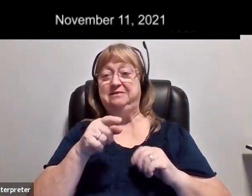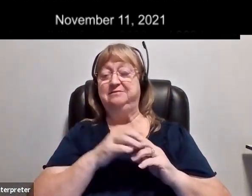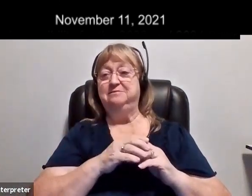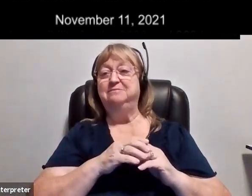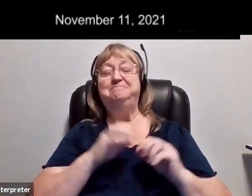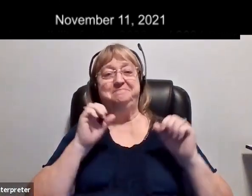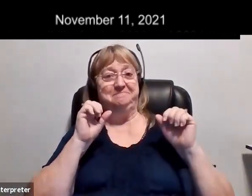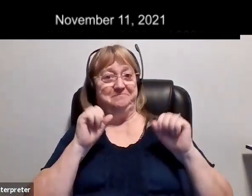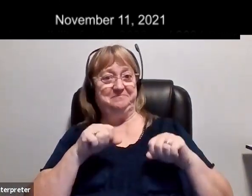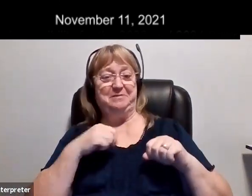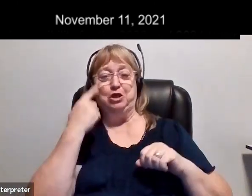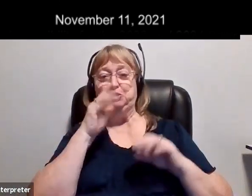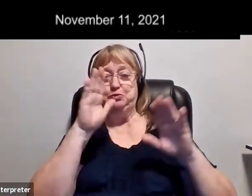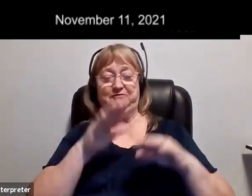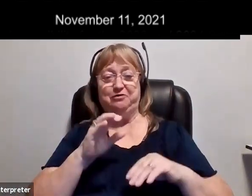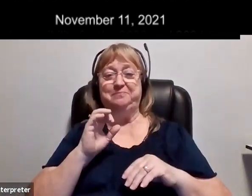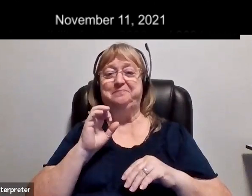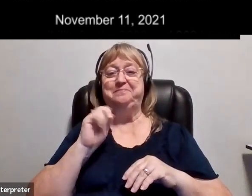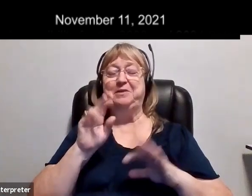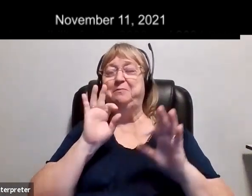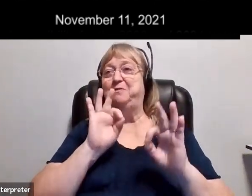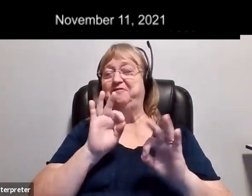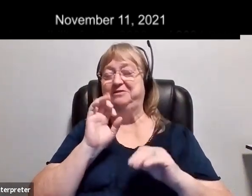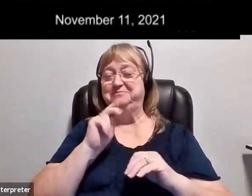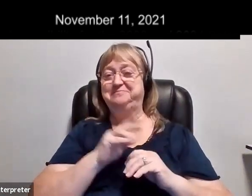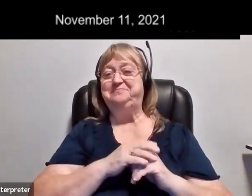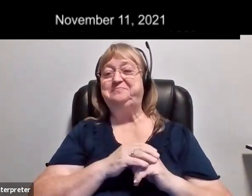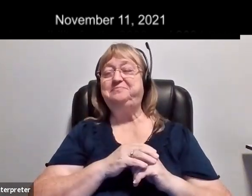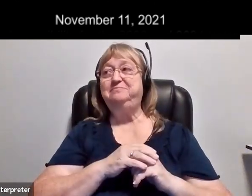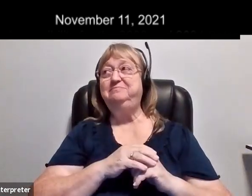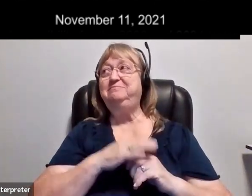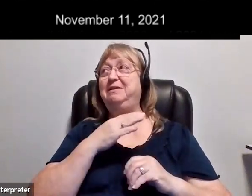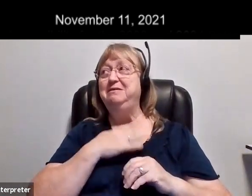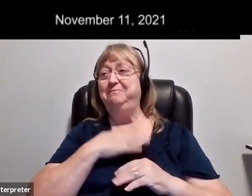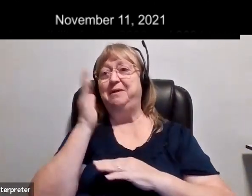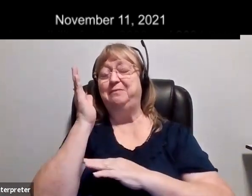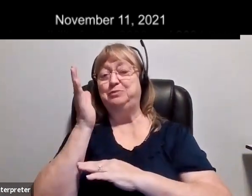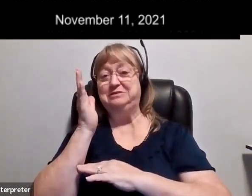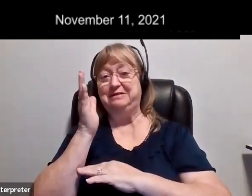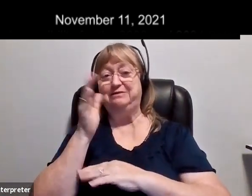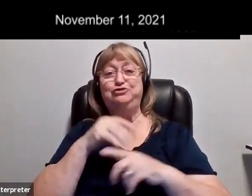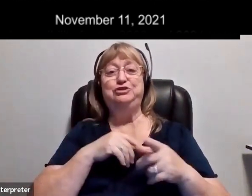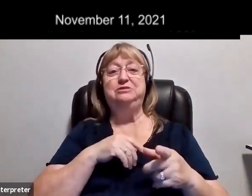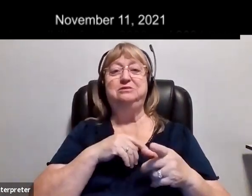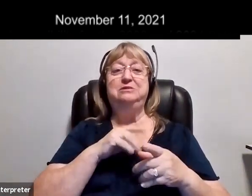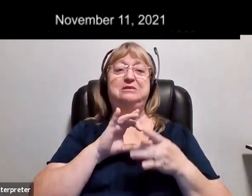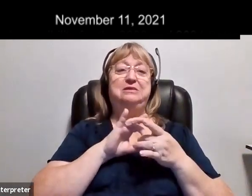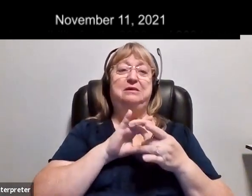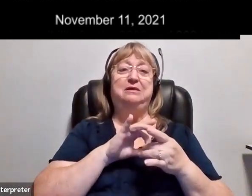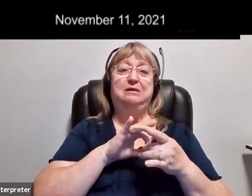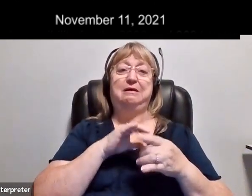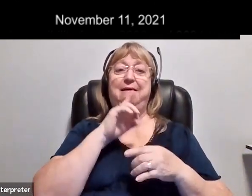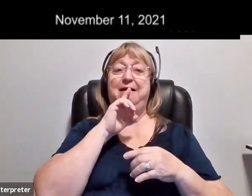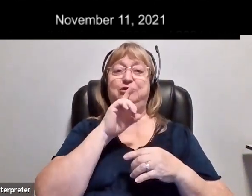We can, and it looks great. Okay, perfect. So my presentation is it's all about